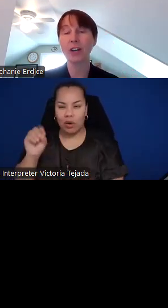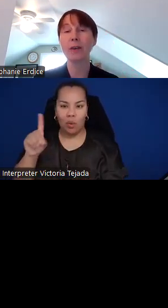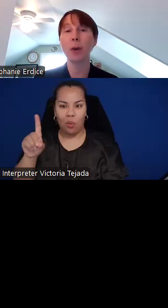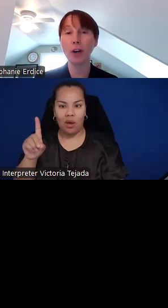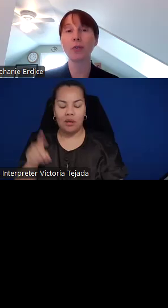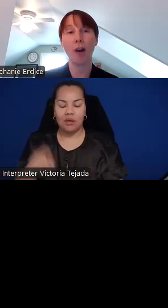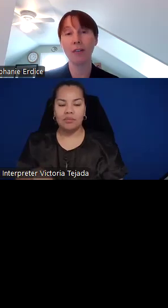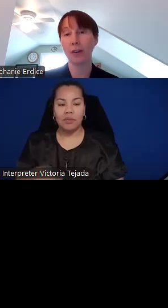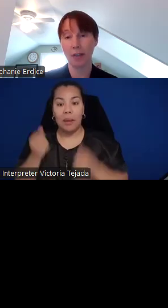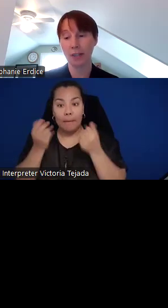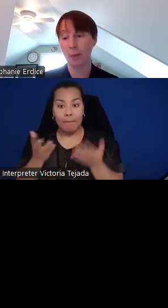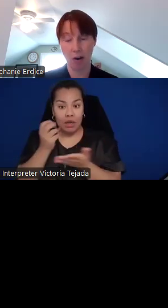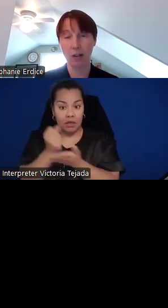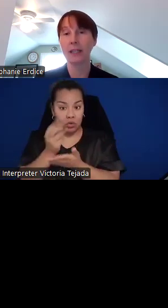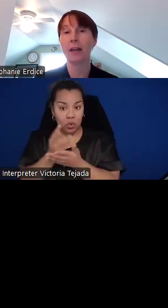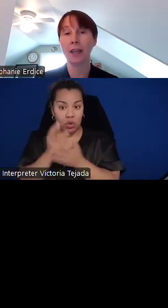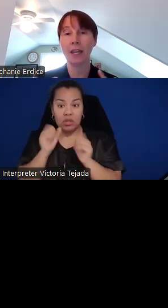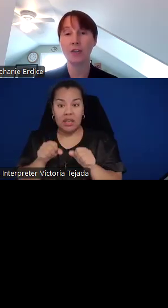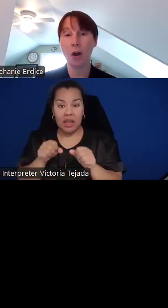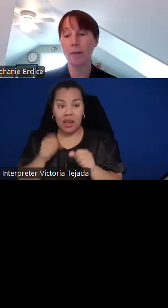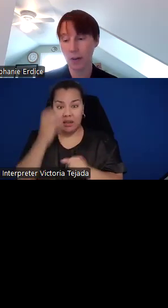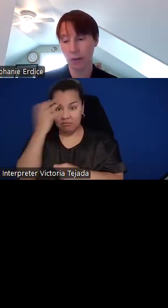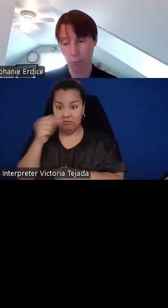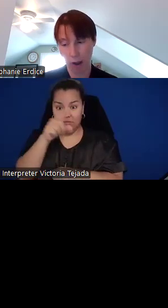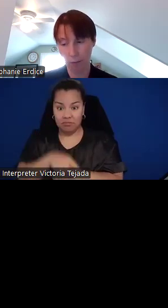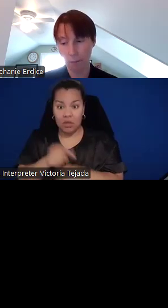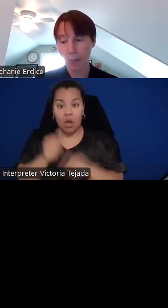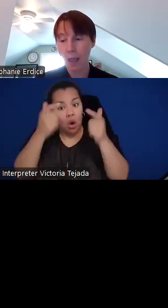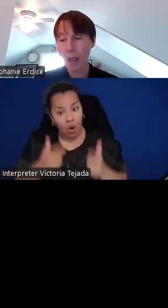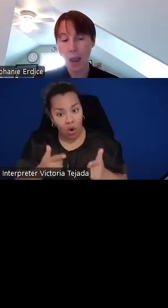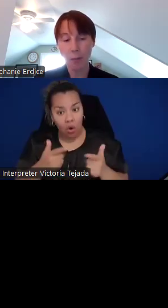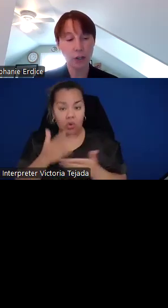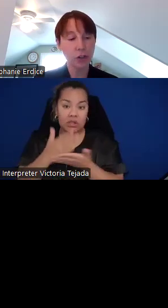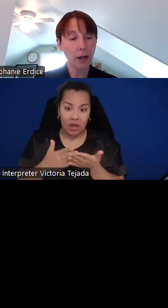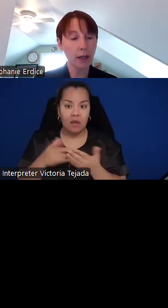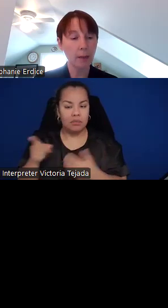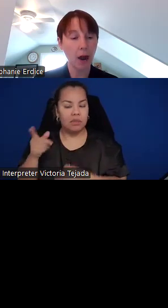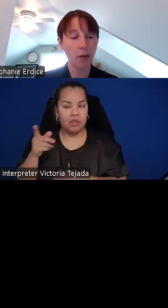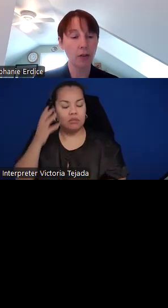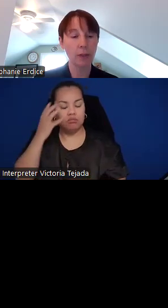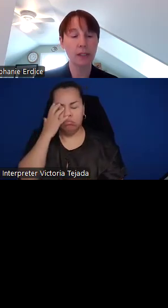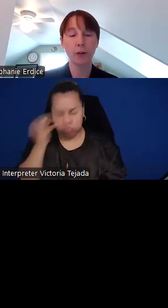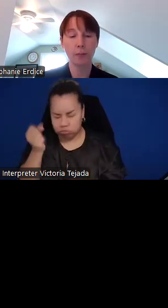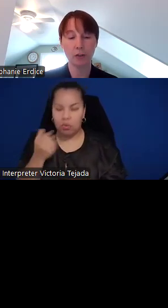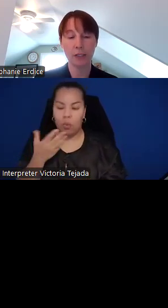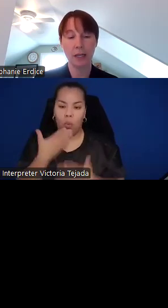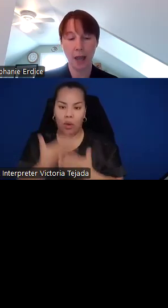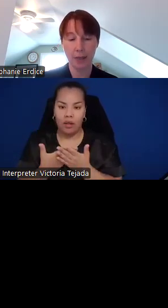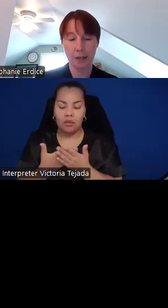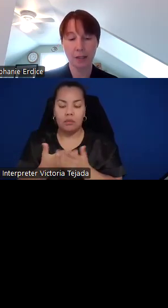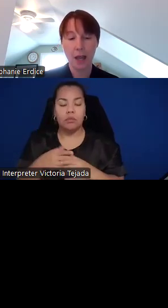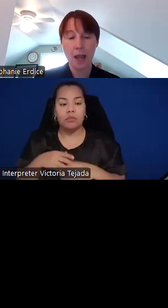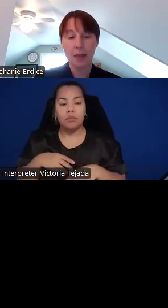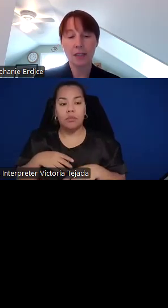workers can recite part or all of their ethics by heart. Like they know them very well. And when you're talking about the reason for boundaries